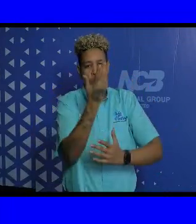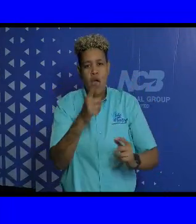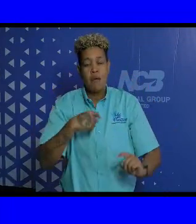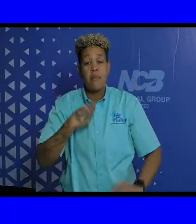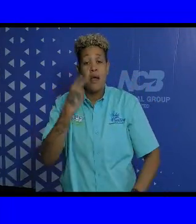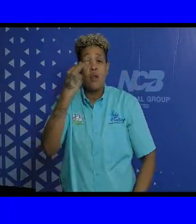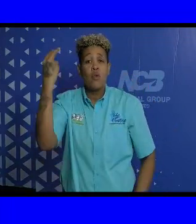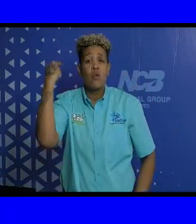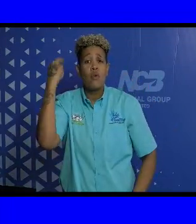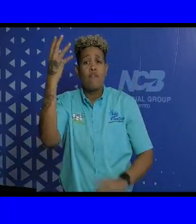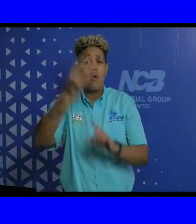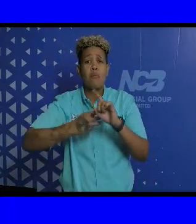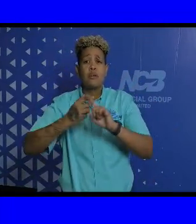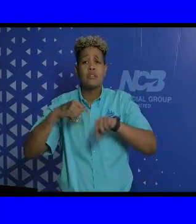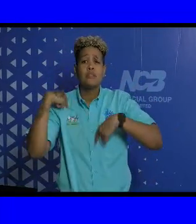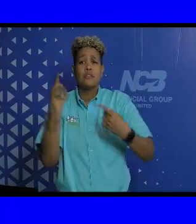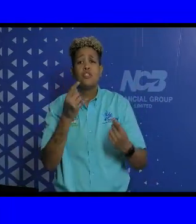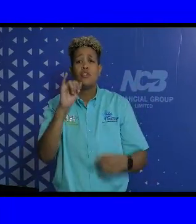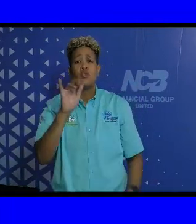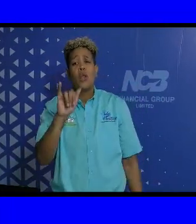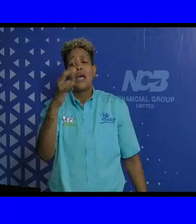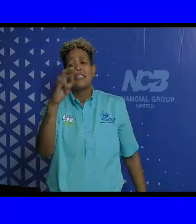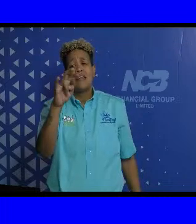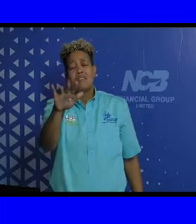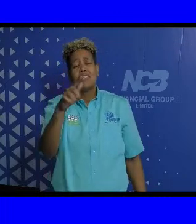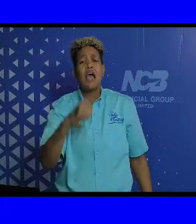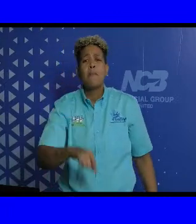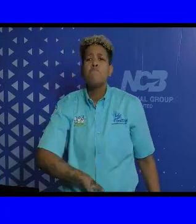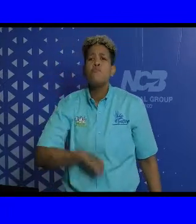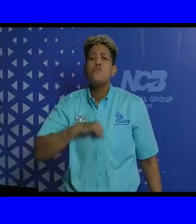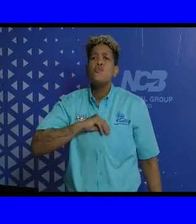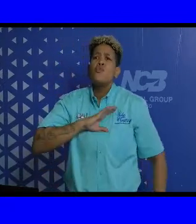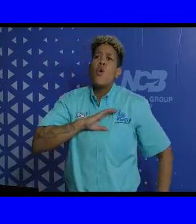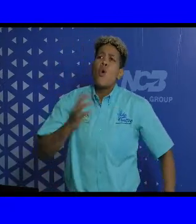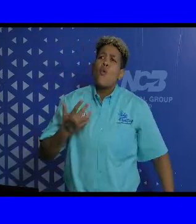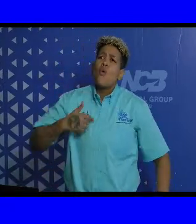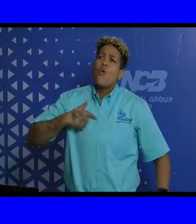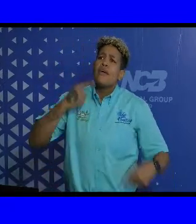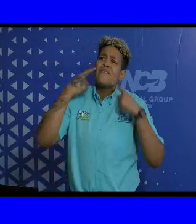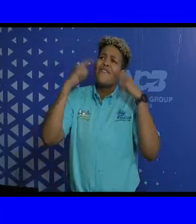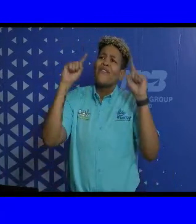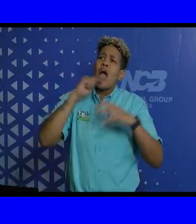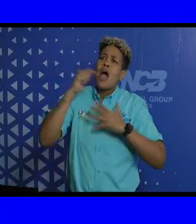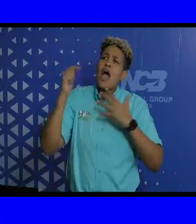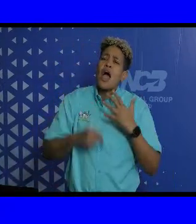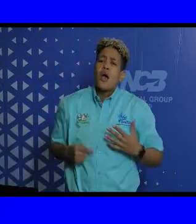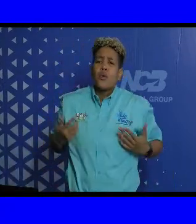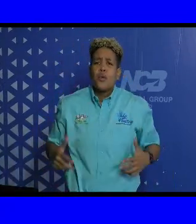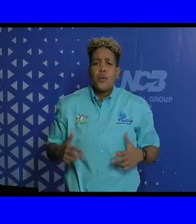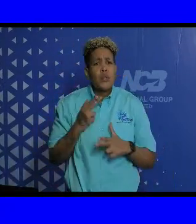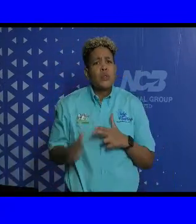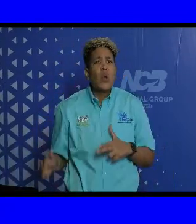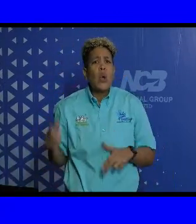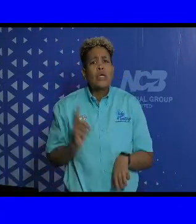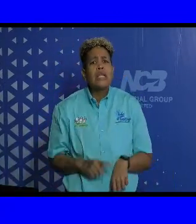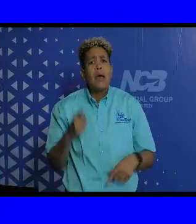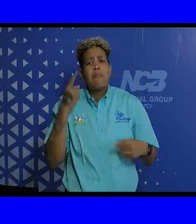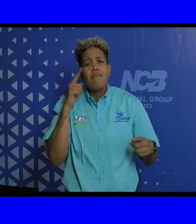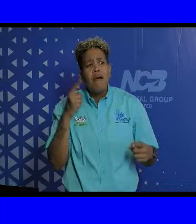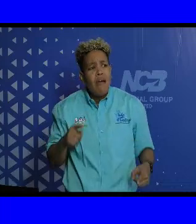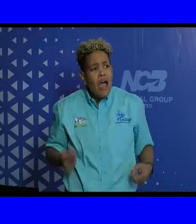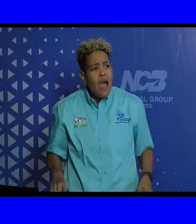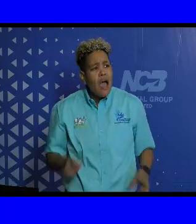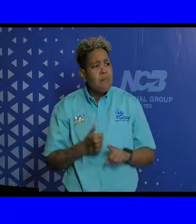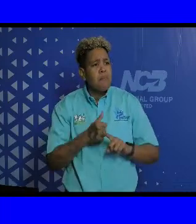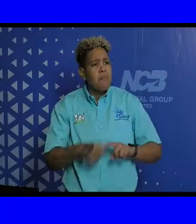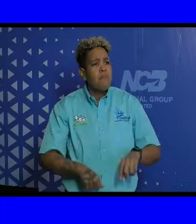past 4 months since July the 17th, proud of what we have accomplished in such a short time. Proud